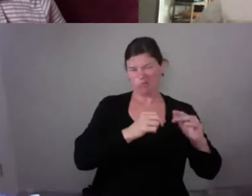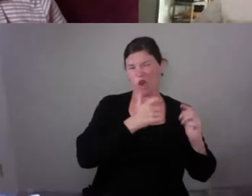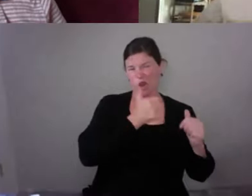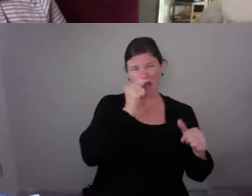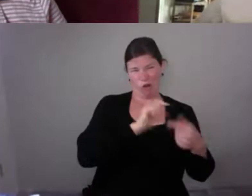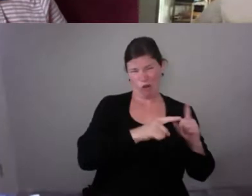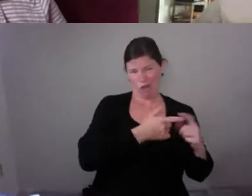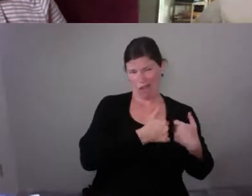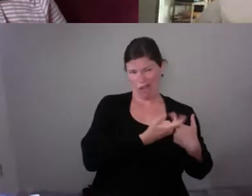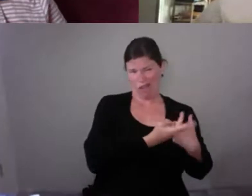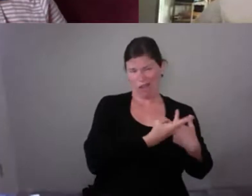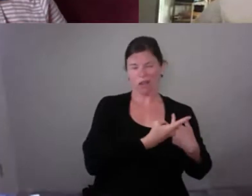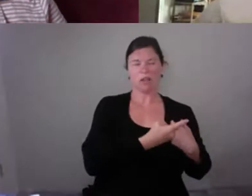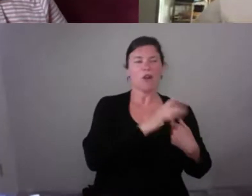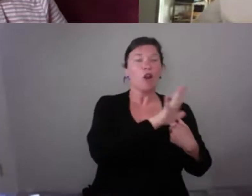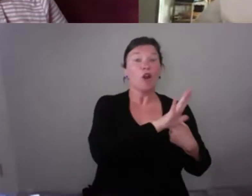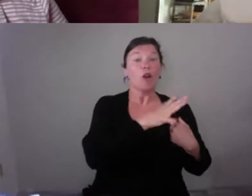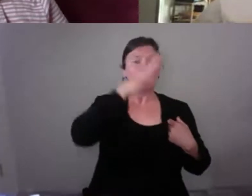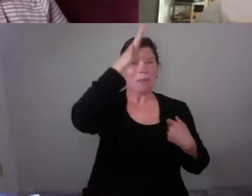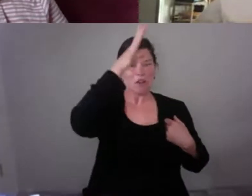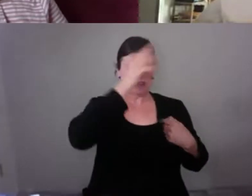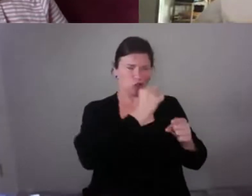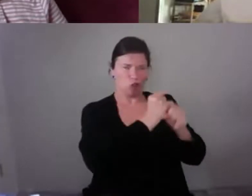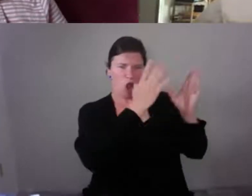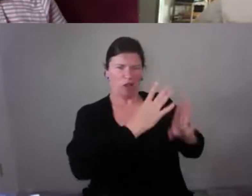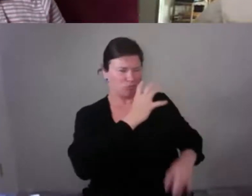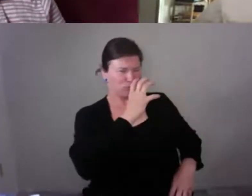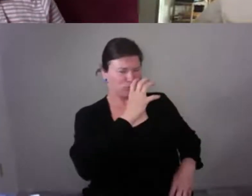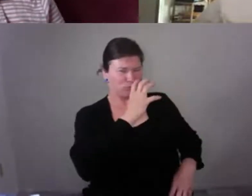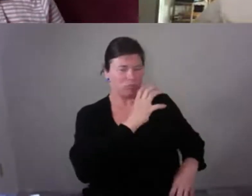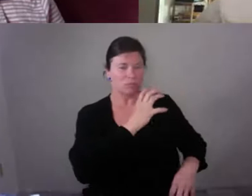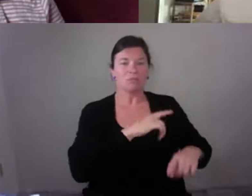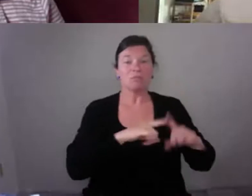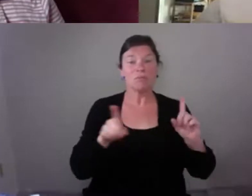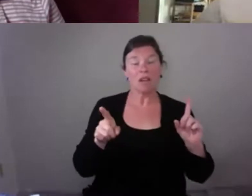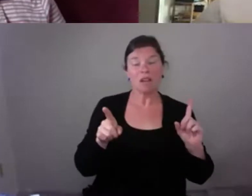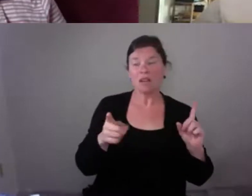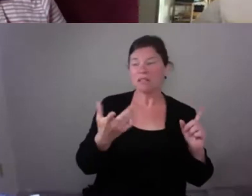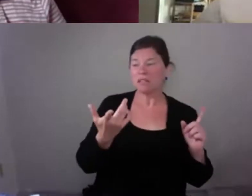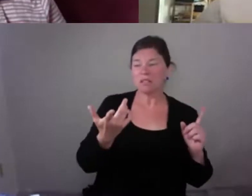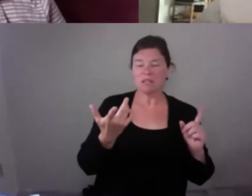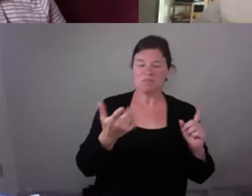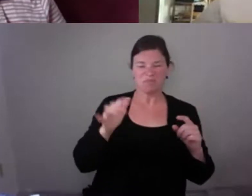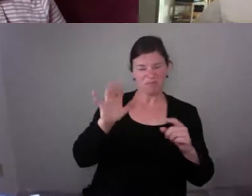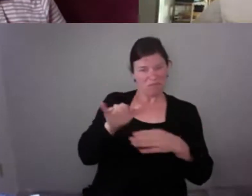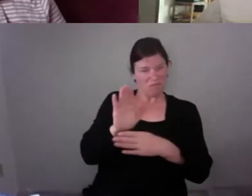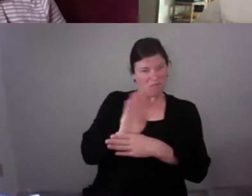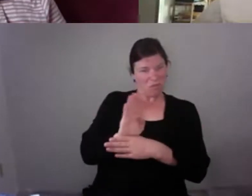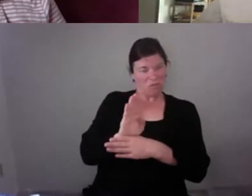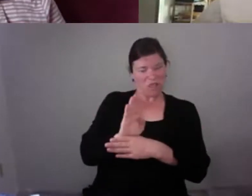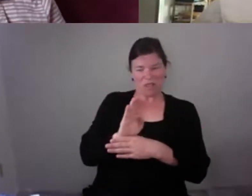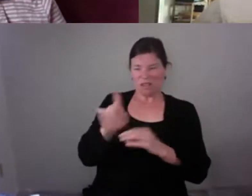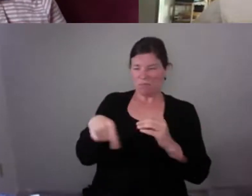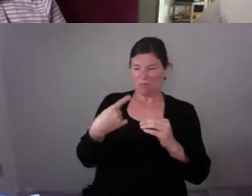hard to date her. But there are other people out there. But it's about how people